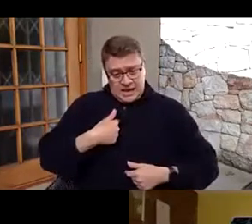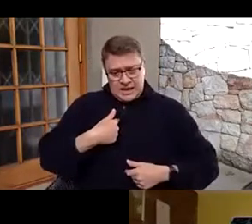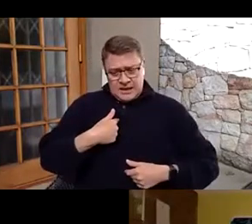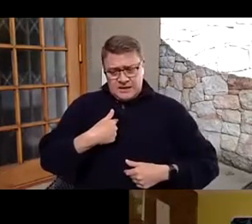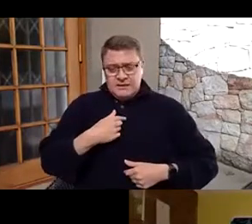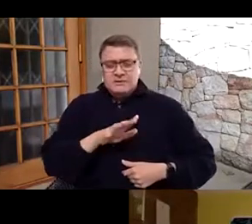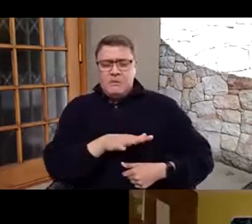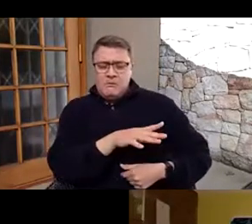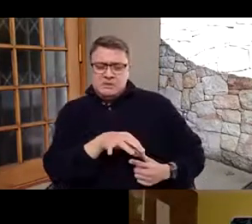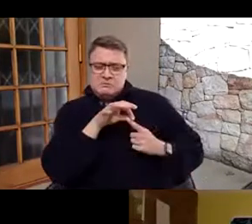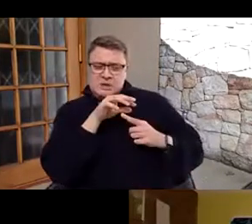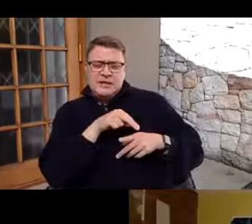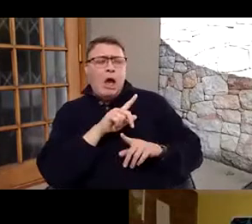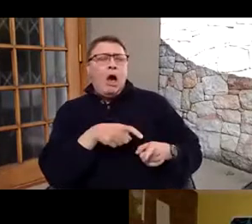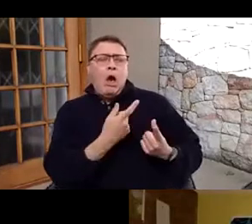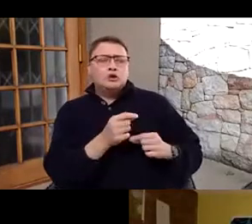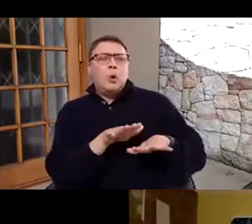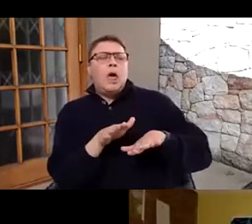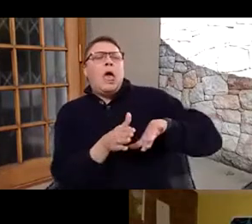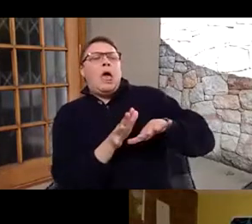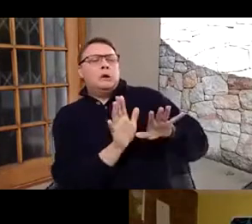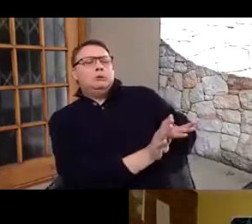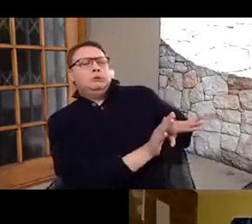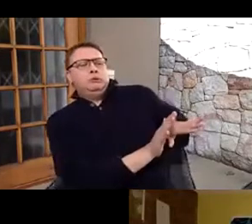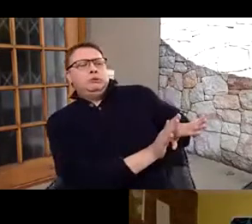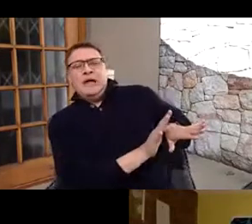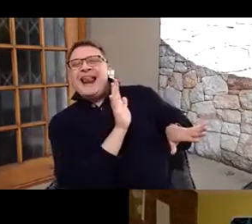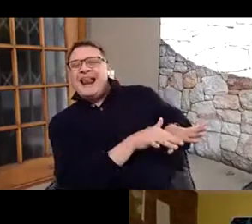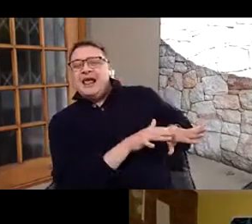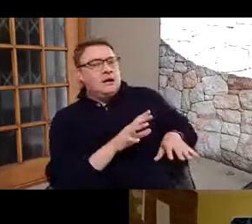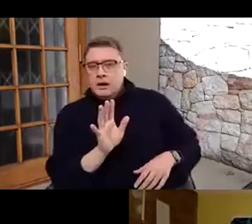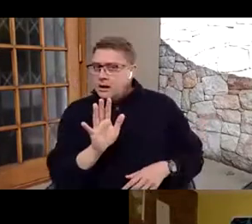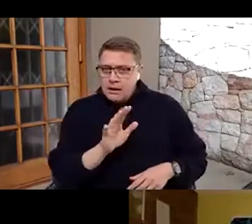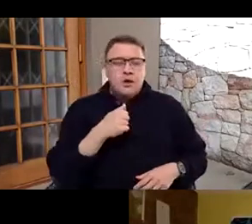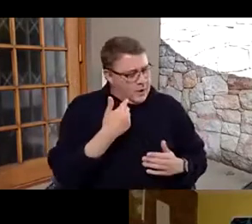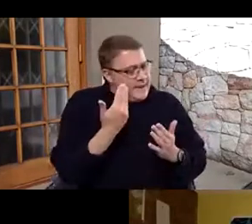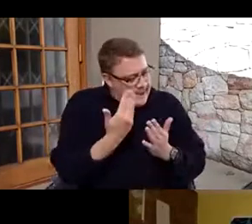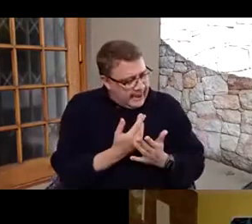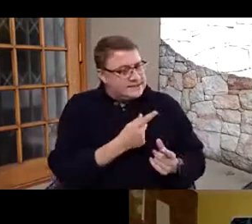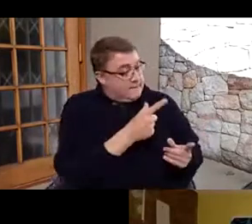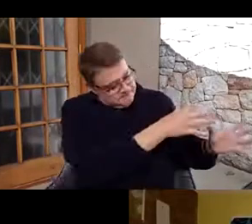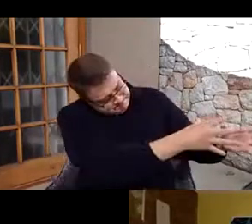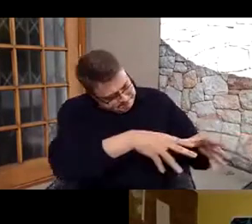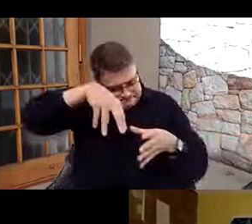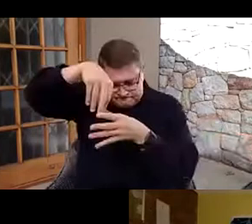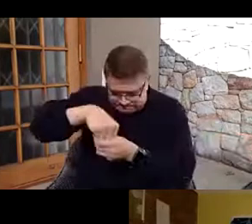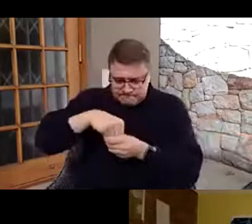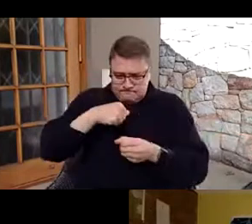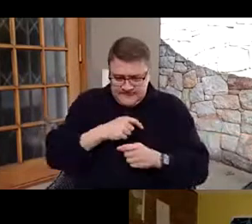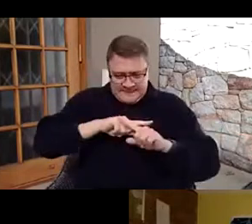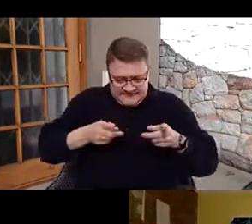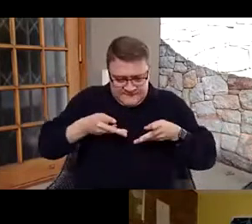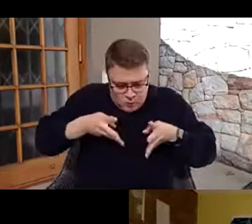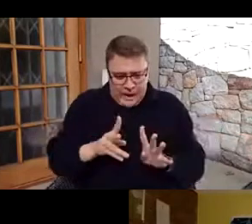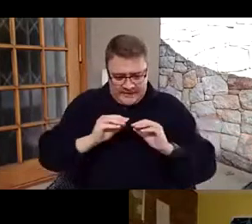what, they can't do it, so let's just leave that, instead of saying, you know what, we can make it different, we can have a different way of teaching and